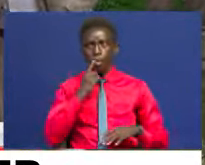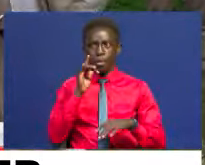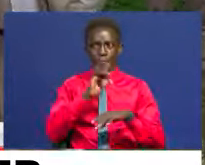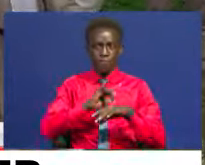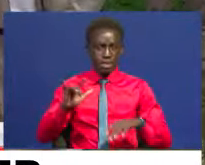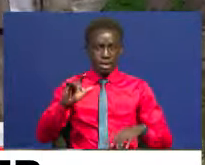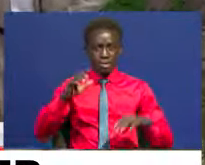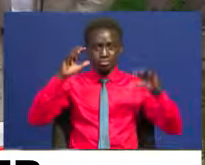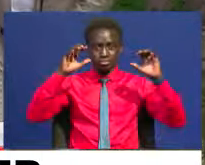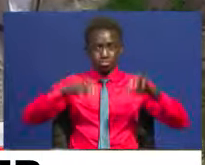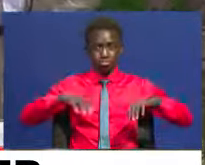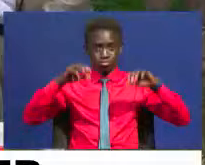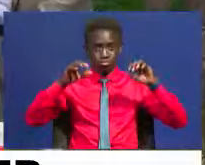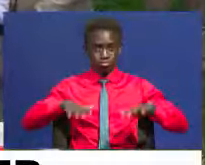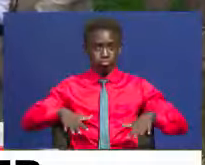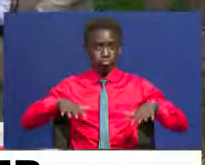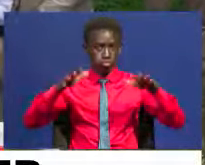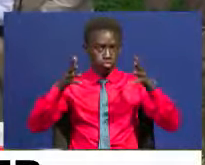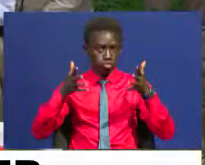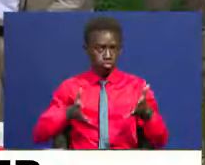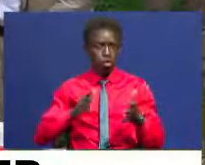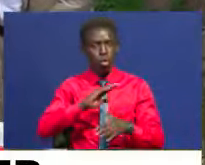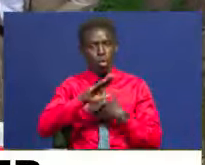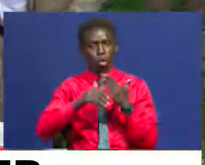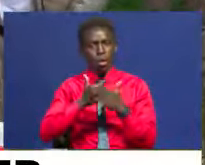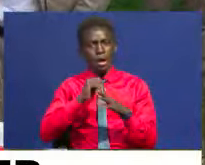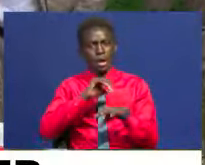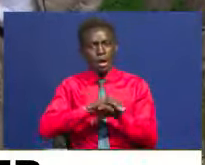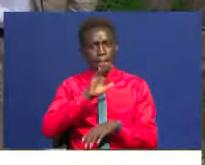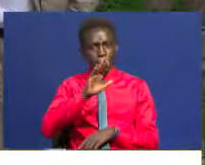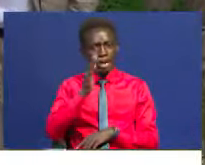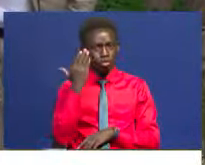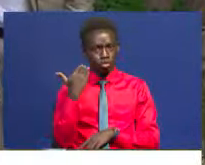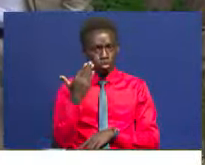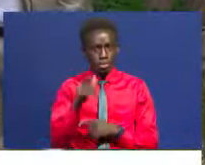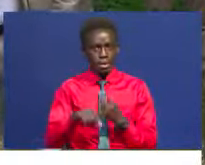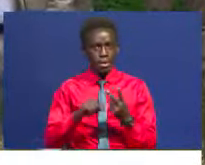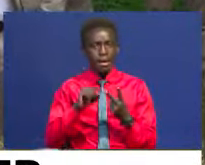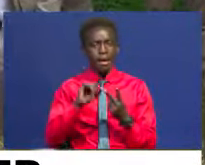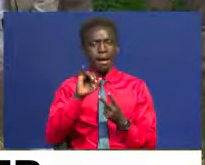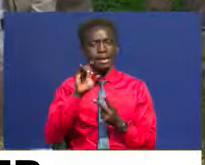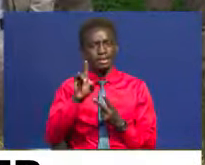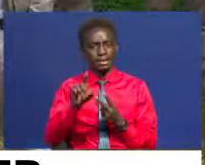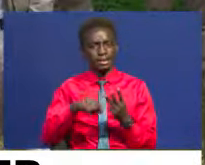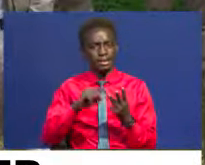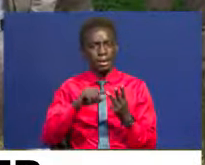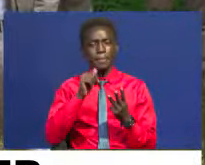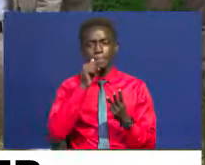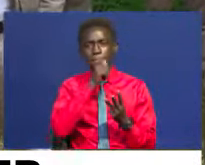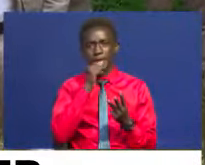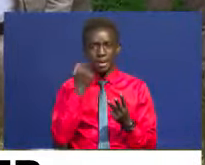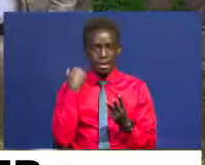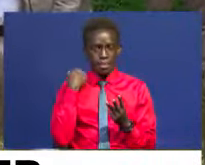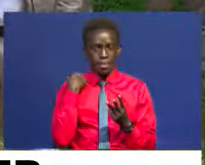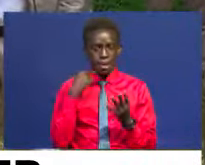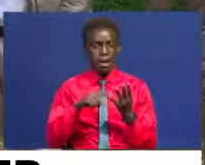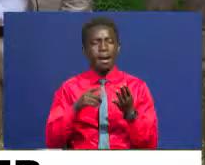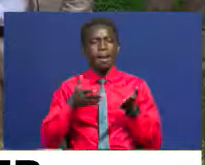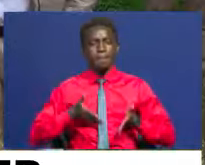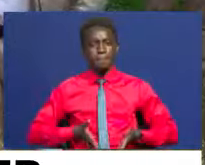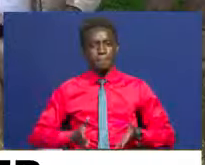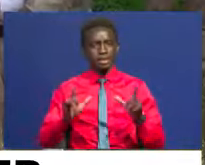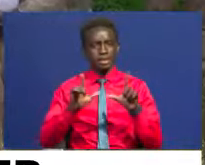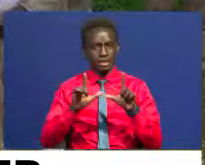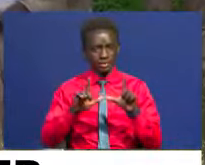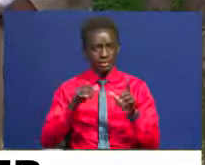today, they all get back their documents, they get their IDs, they get their PIN numbers, they get their birth certificate, and